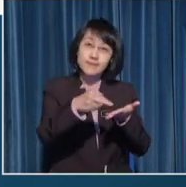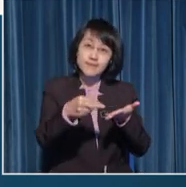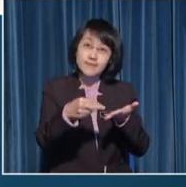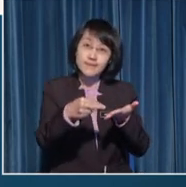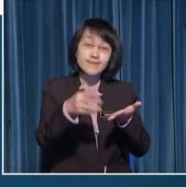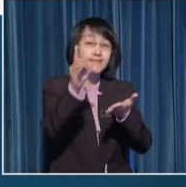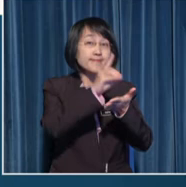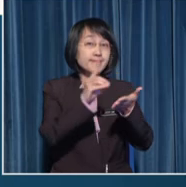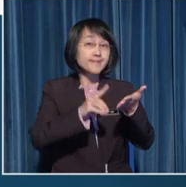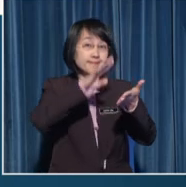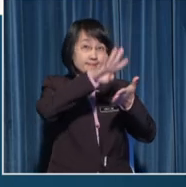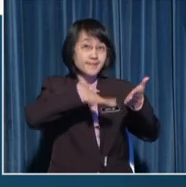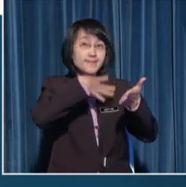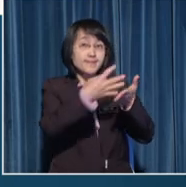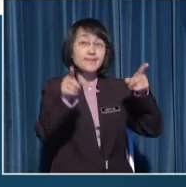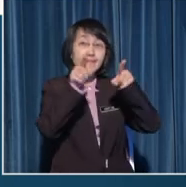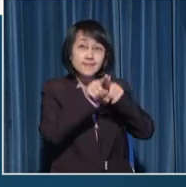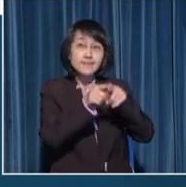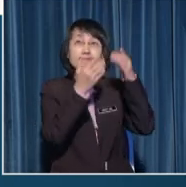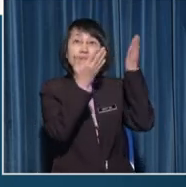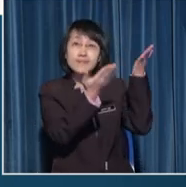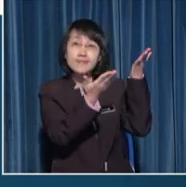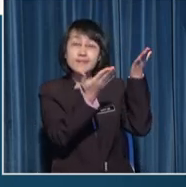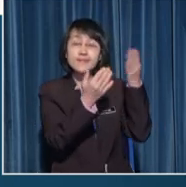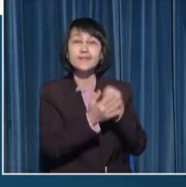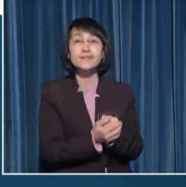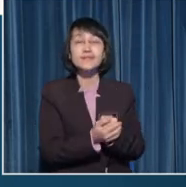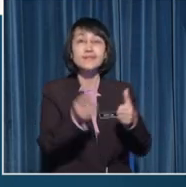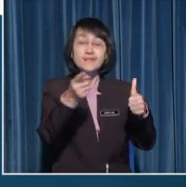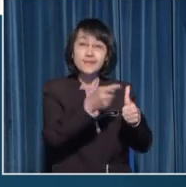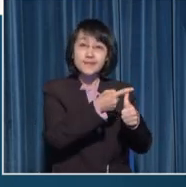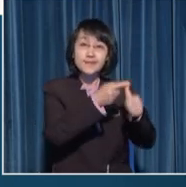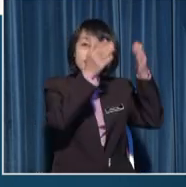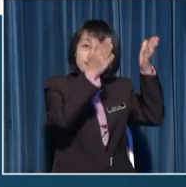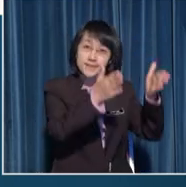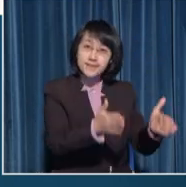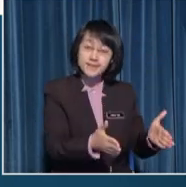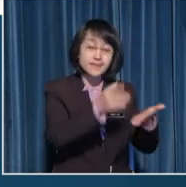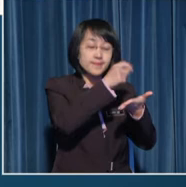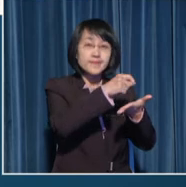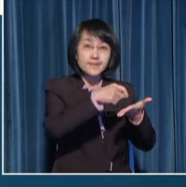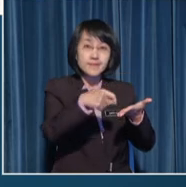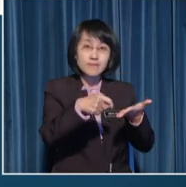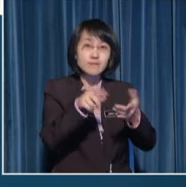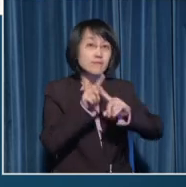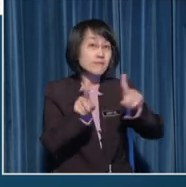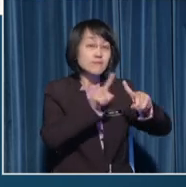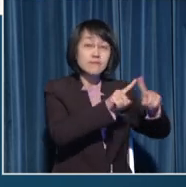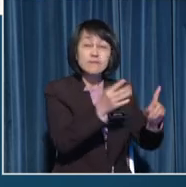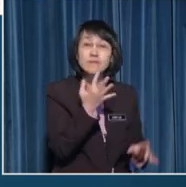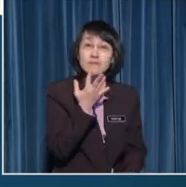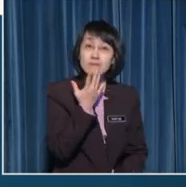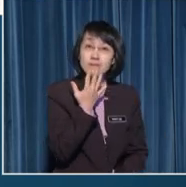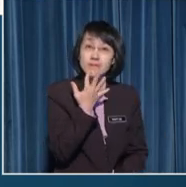Draw a table like this. First column, you write down the types of